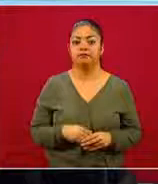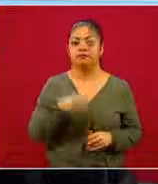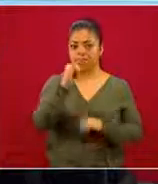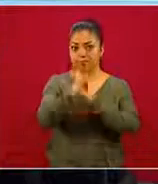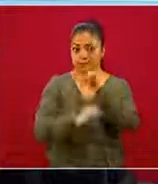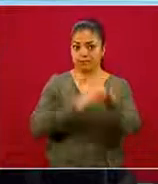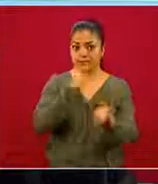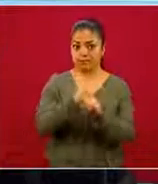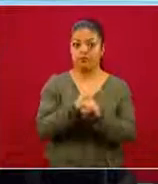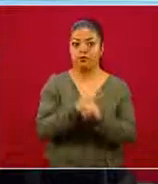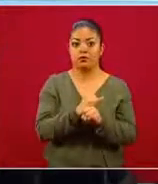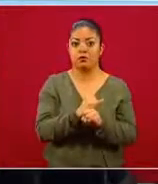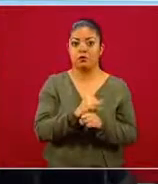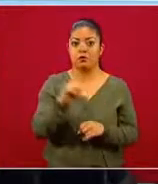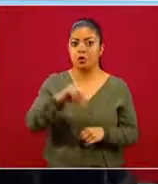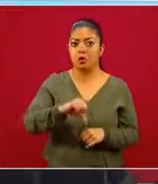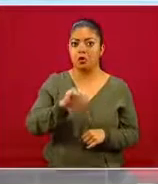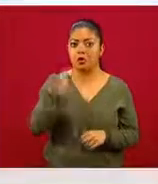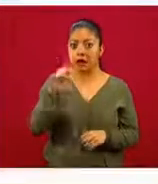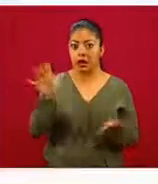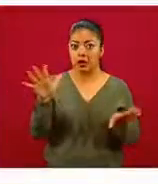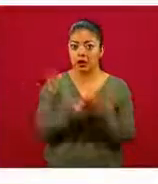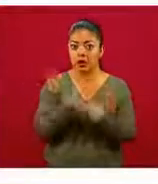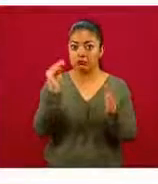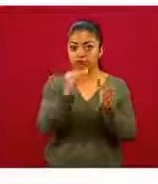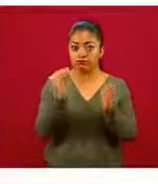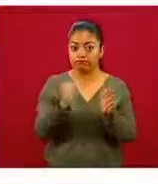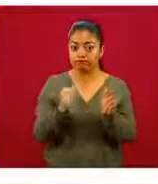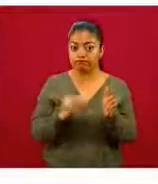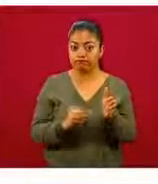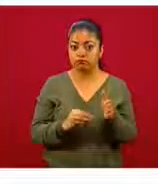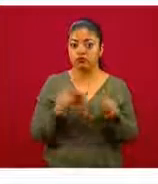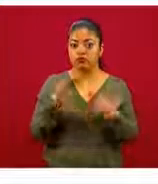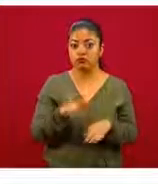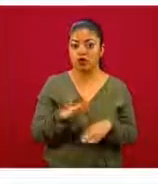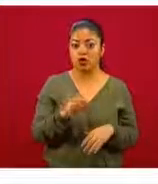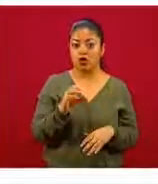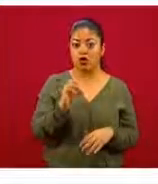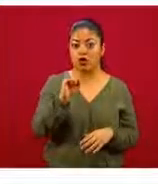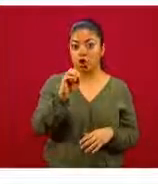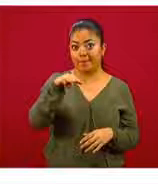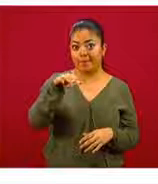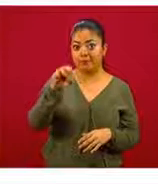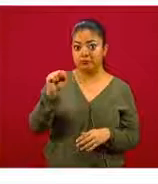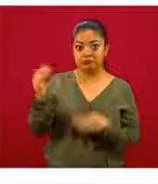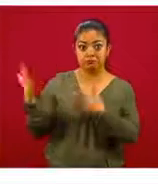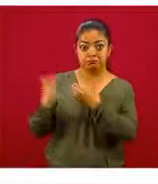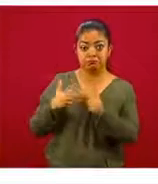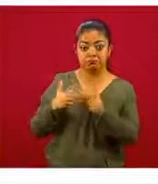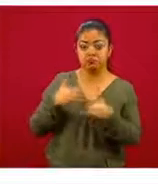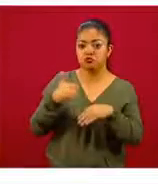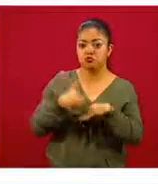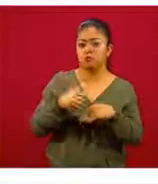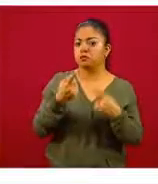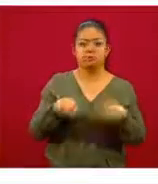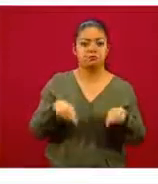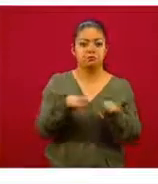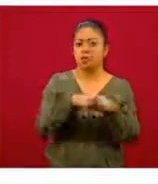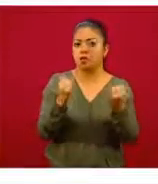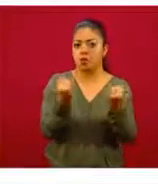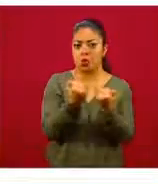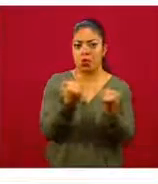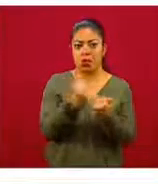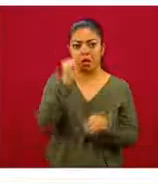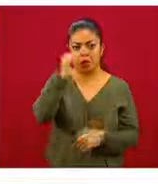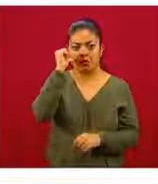home. internacional, hoy no tuvimos actualización por parte de, Internationally, we don't de la Organización have Mundial de la an Salud respecto a update los from números, the de modo que es lo mismo WHO with que